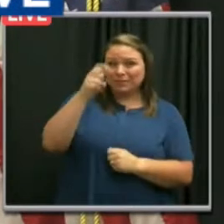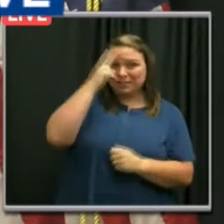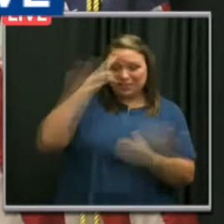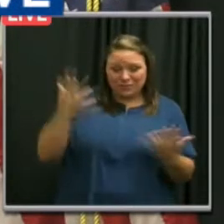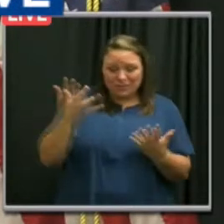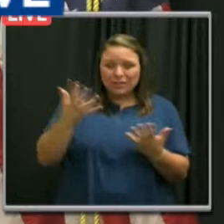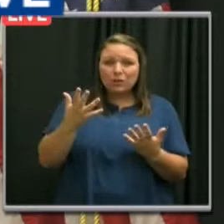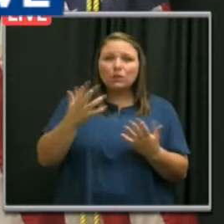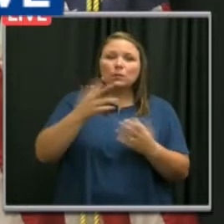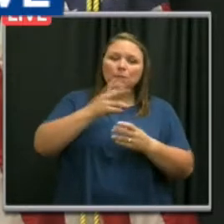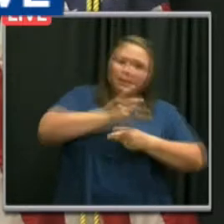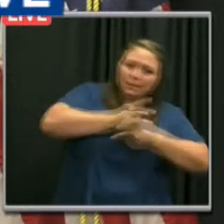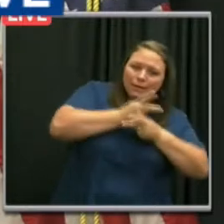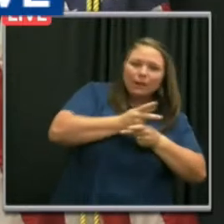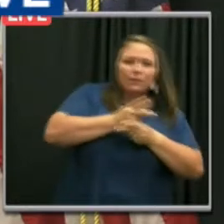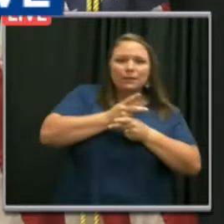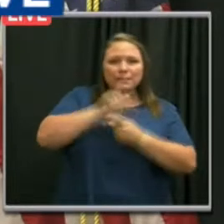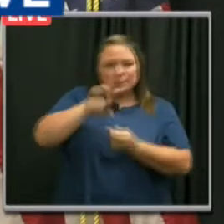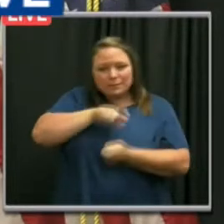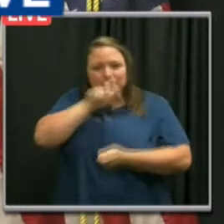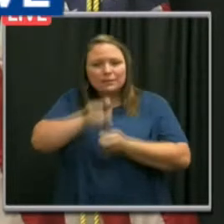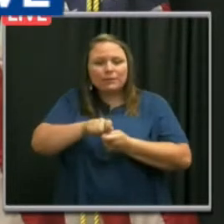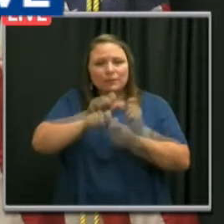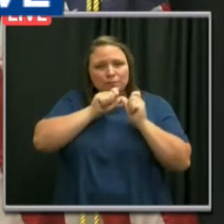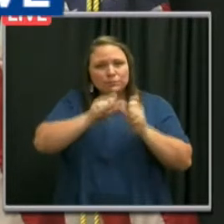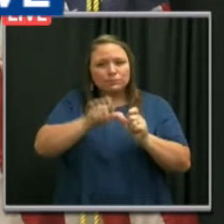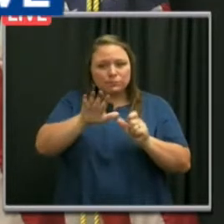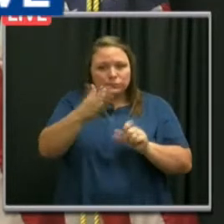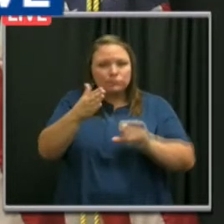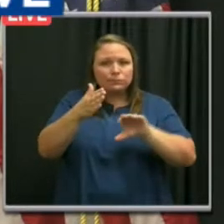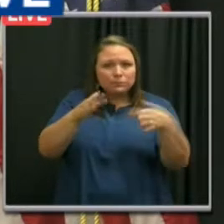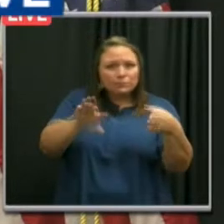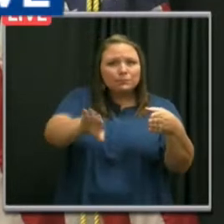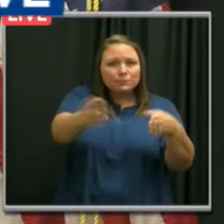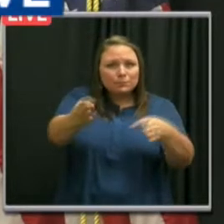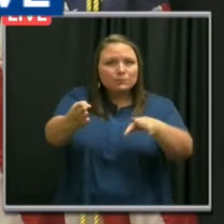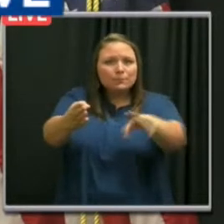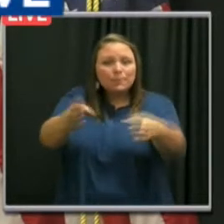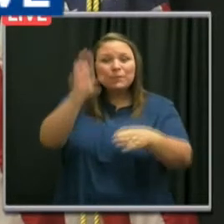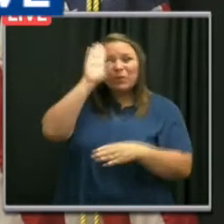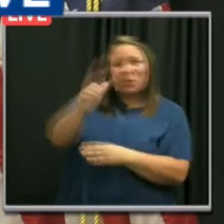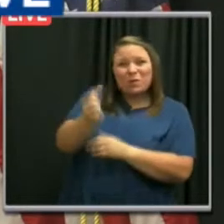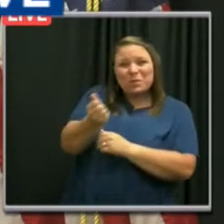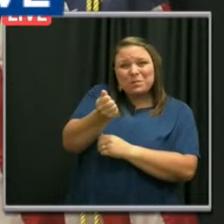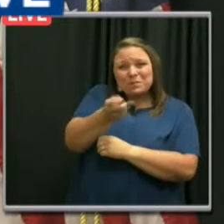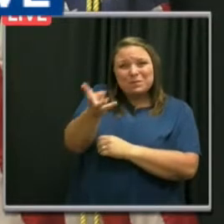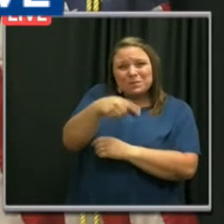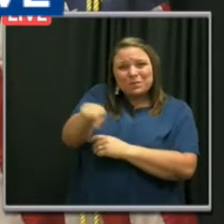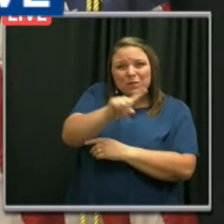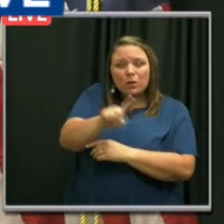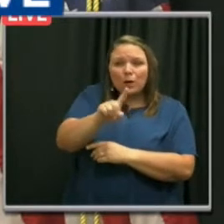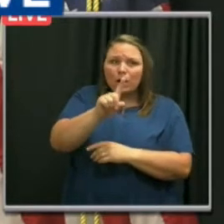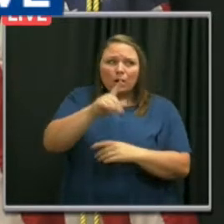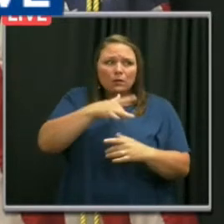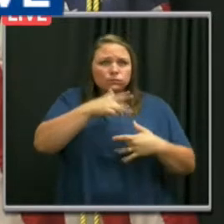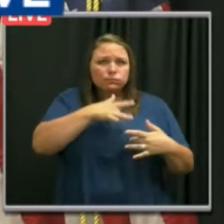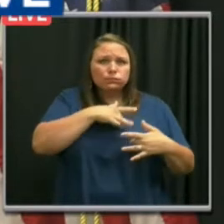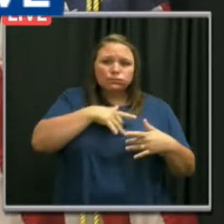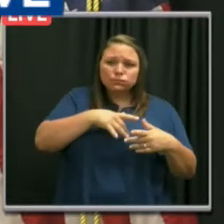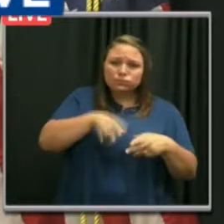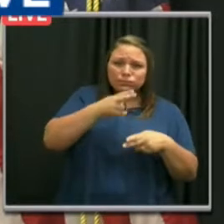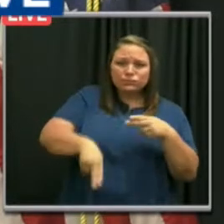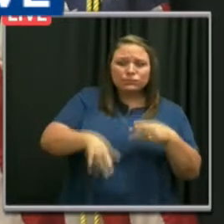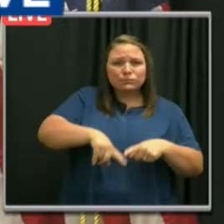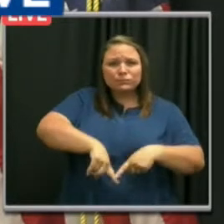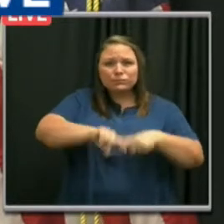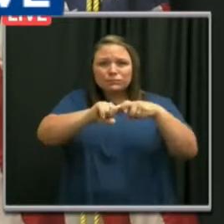and deliberately continuing our phased reopening plan. I know many of you may be worried by this temporary delay in our